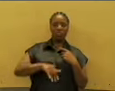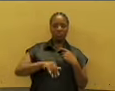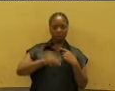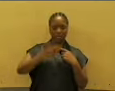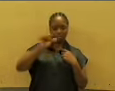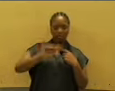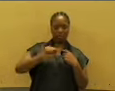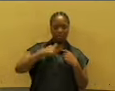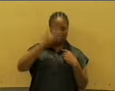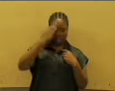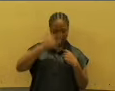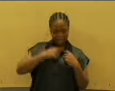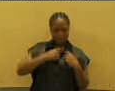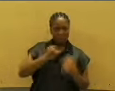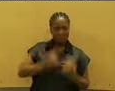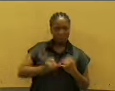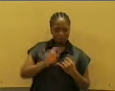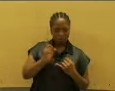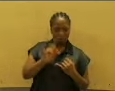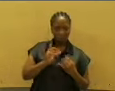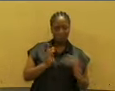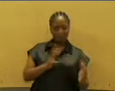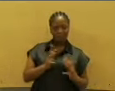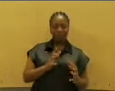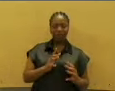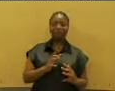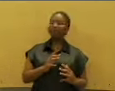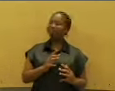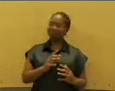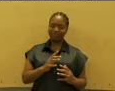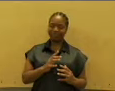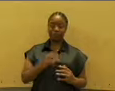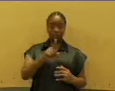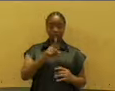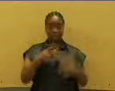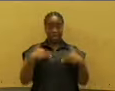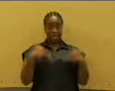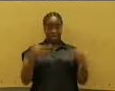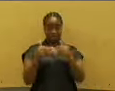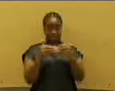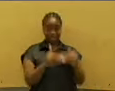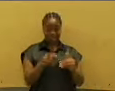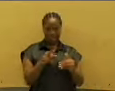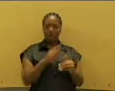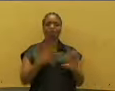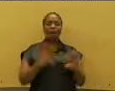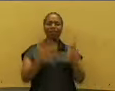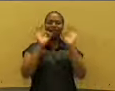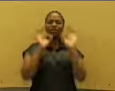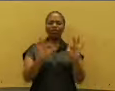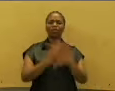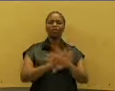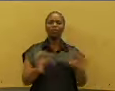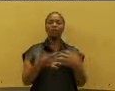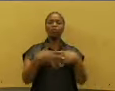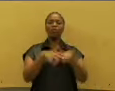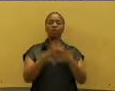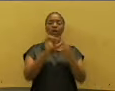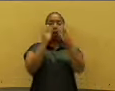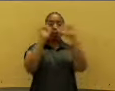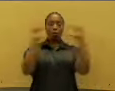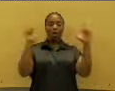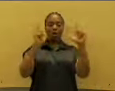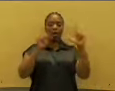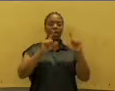they're ill. And this is part of reproductive health justice in that healthcare systems that are not competent, that are not inclusive, that are not aware of